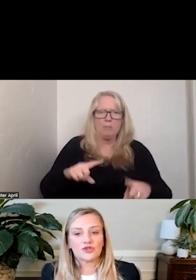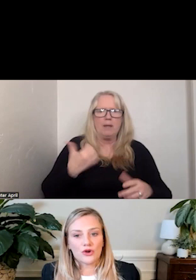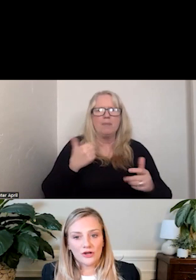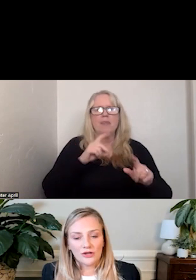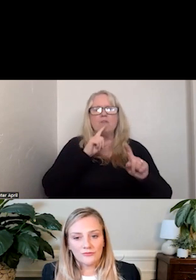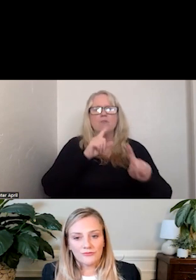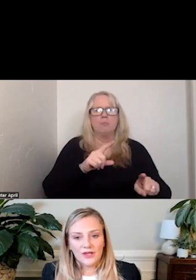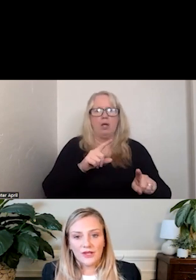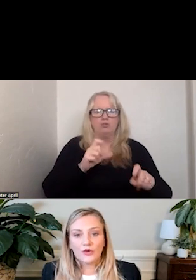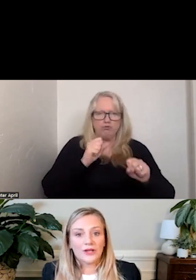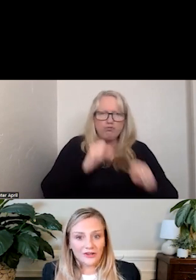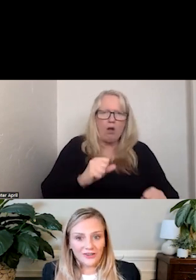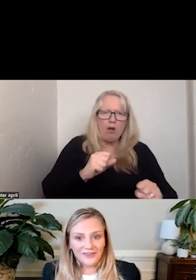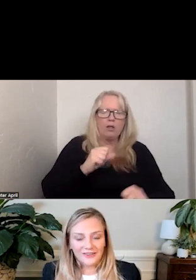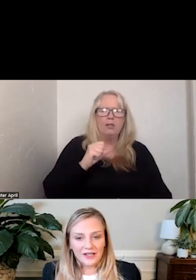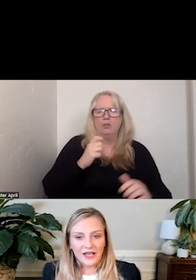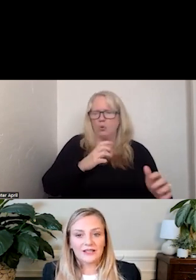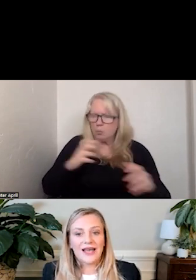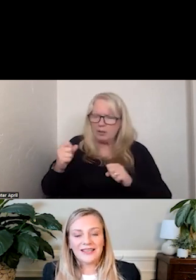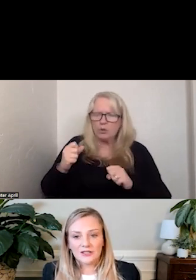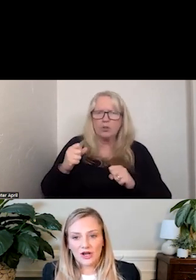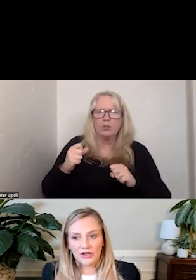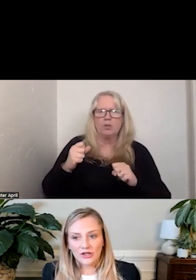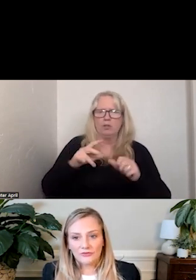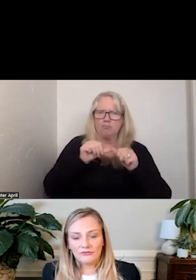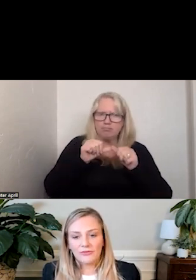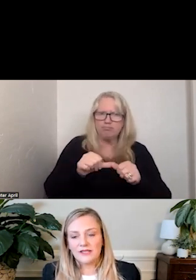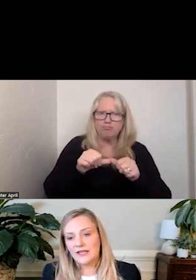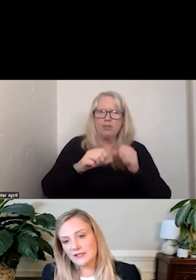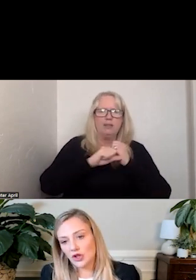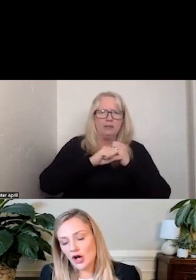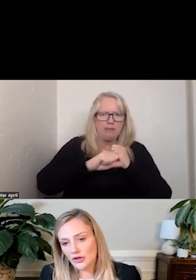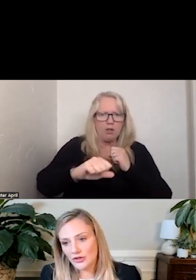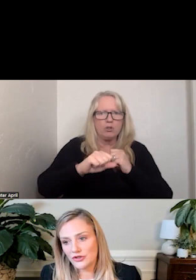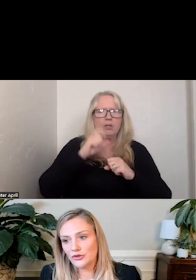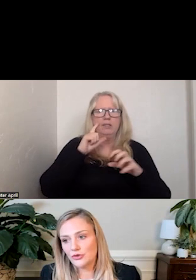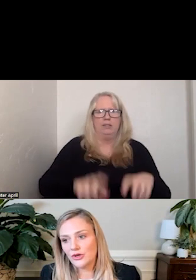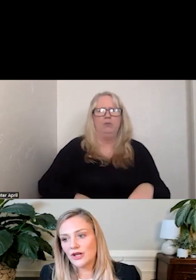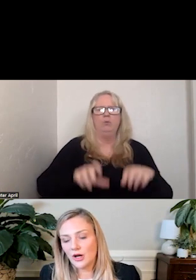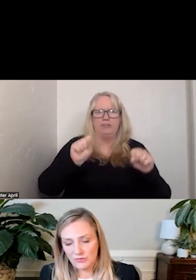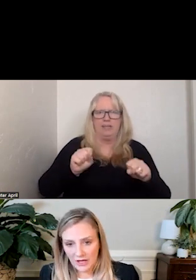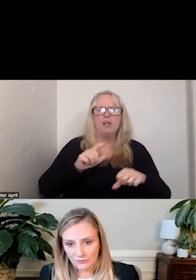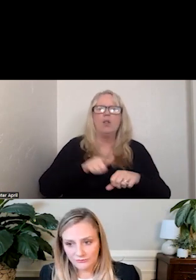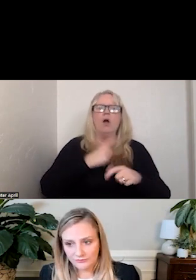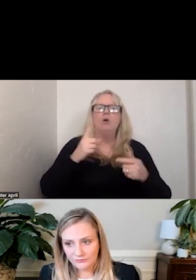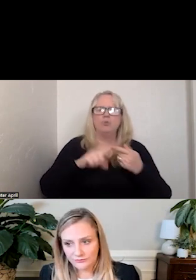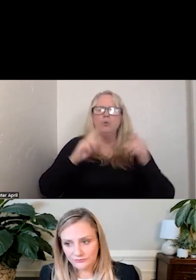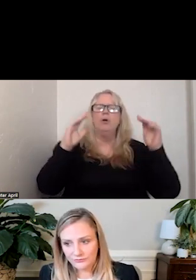often stronger, quicker, it lasts longer, and it takes longer to come